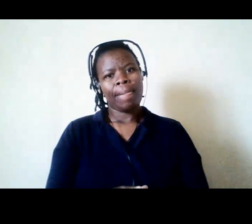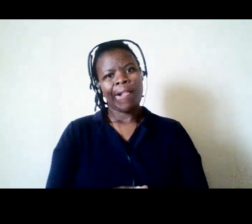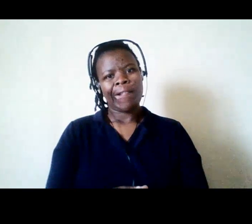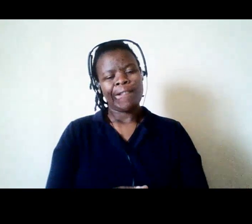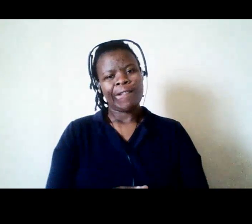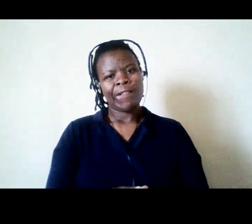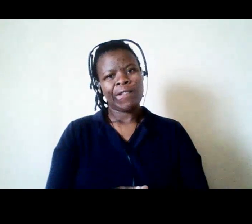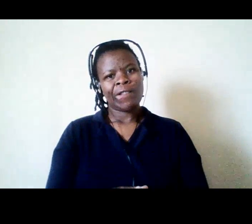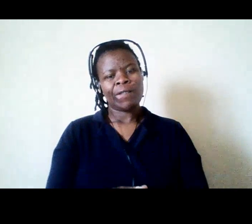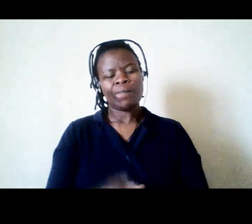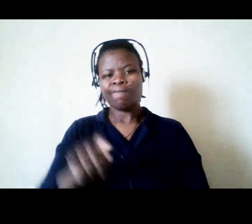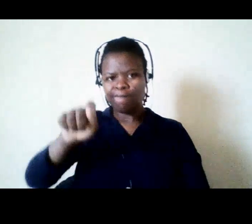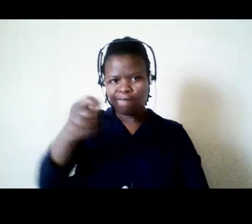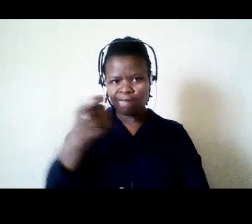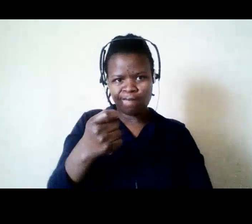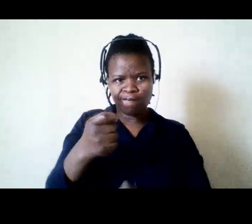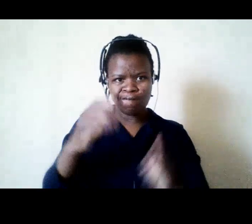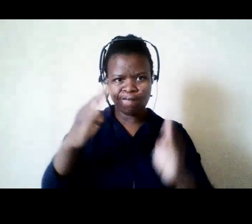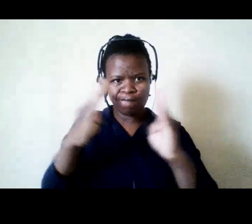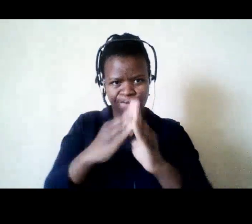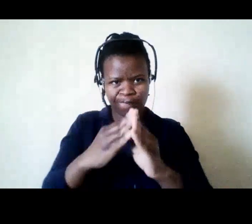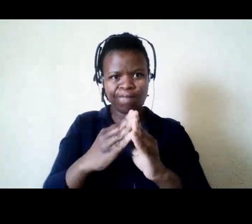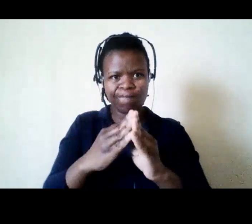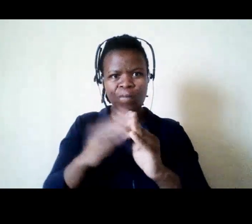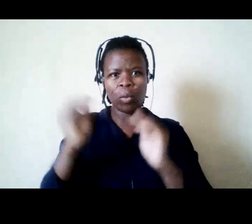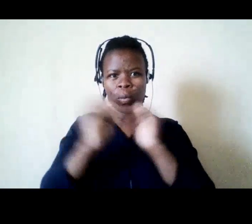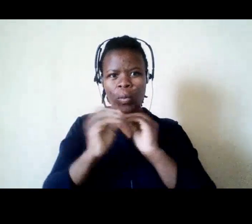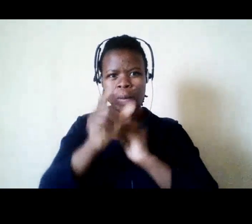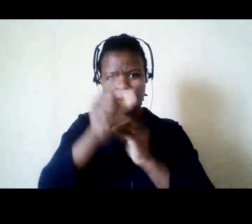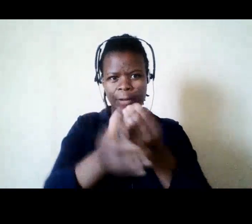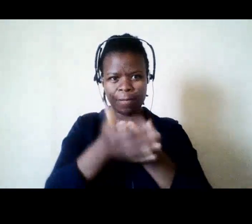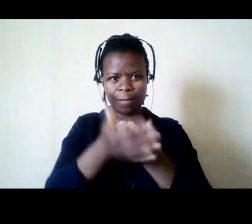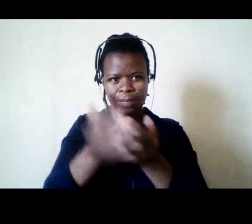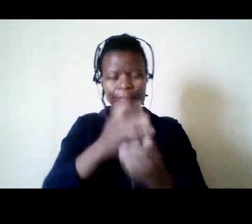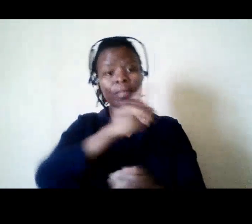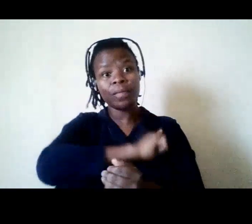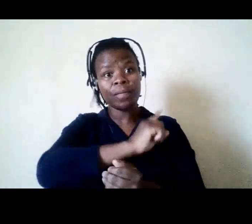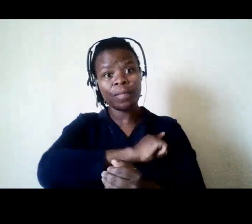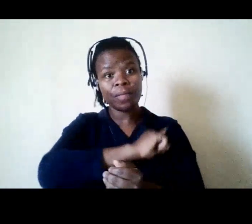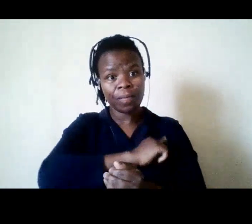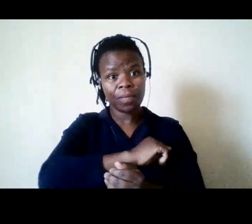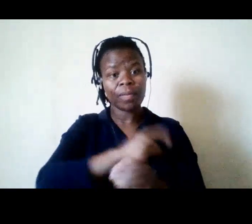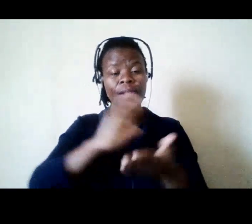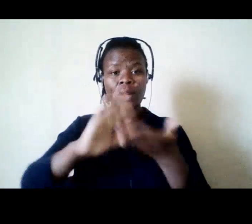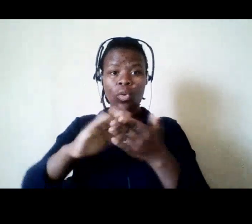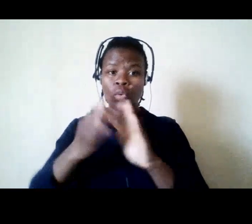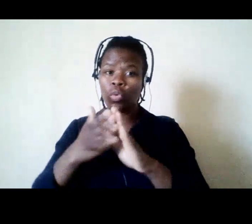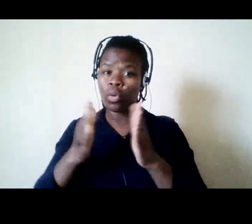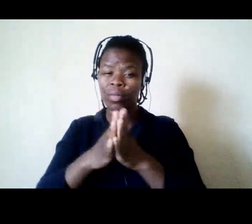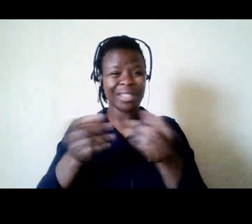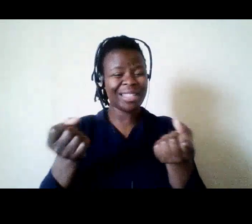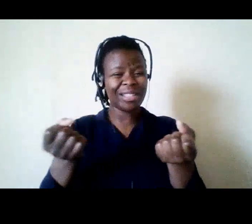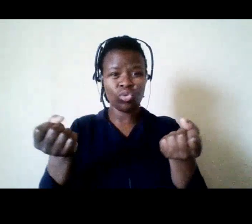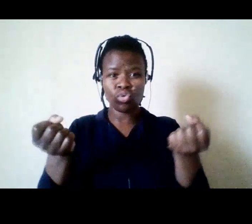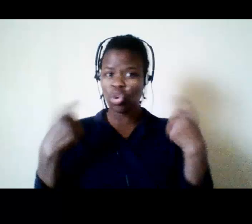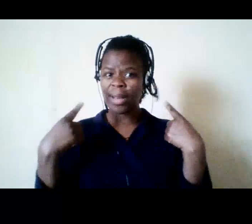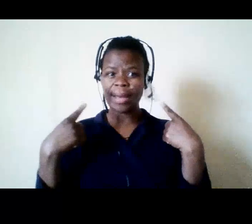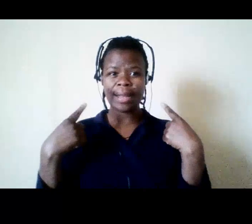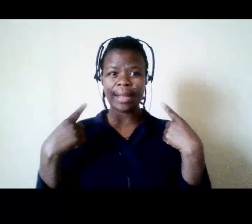house because the community doesn't understand. It goes back